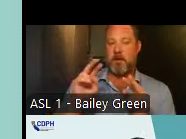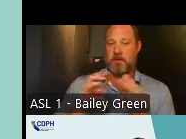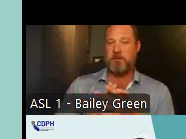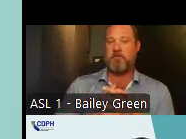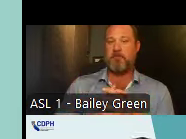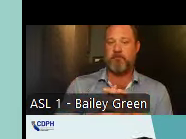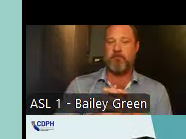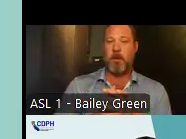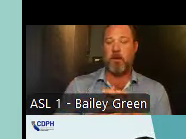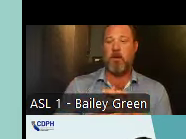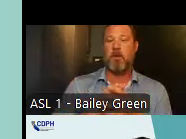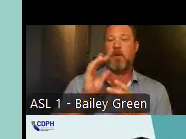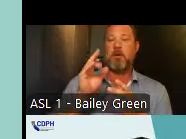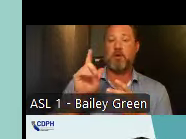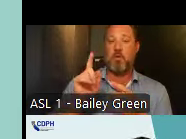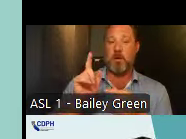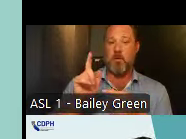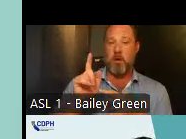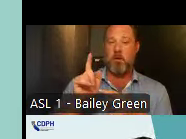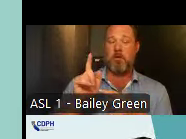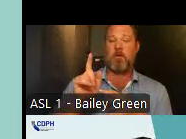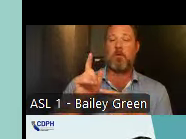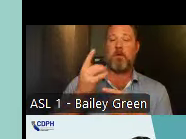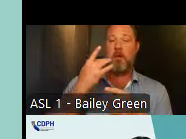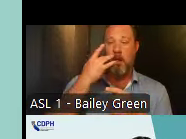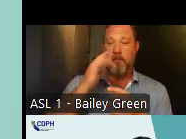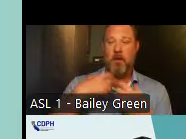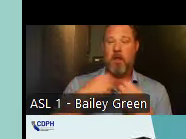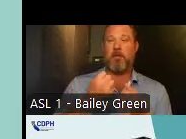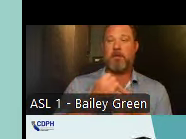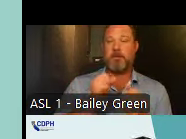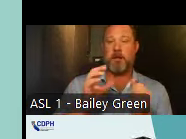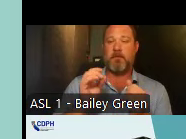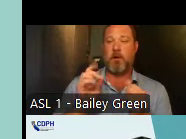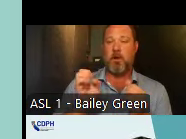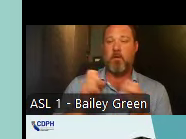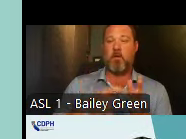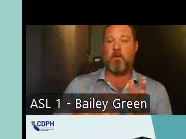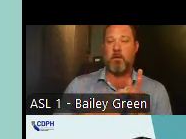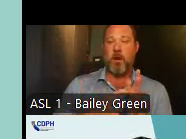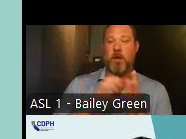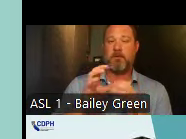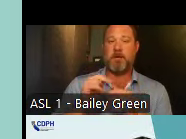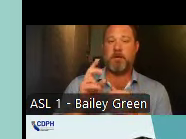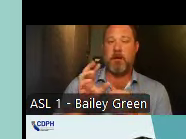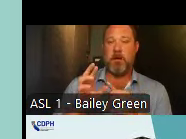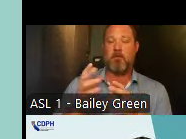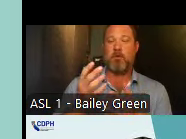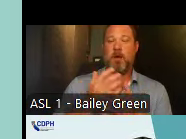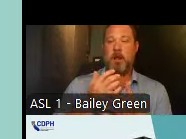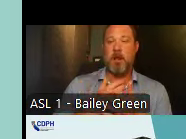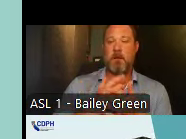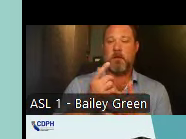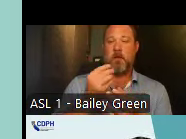In 2021, California enacted the Health and Safety Code, which requires CNDR to collect